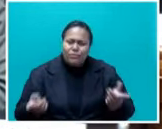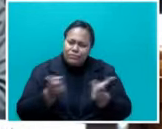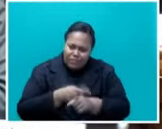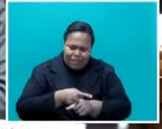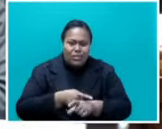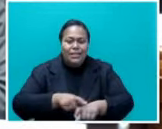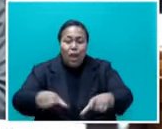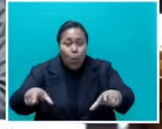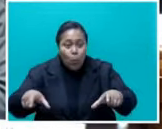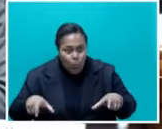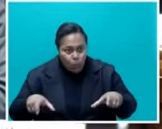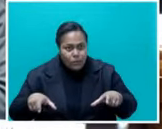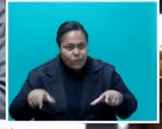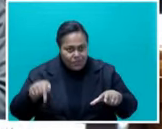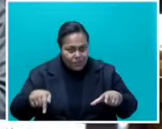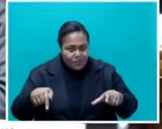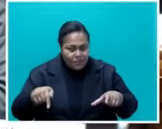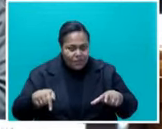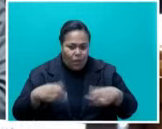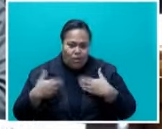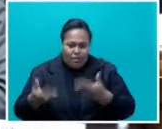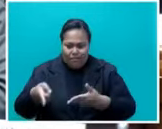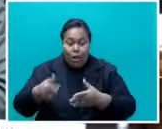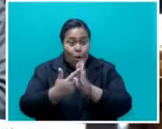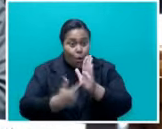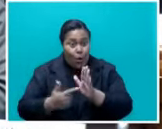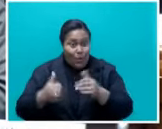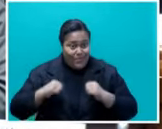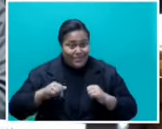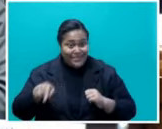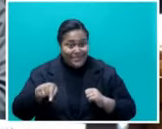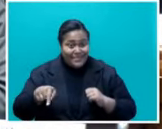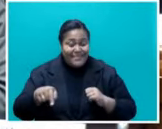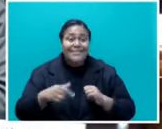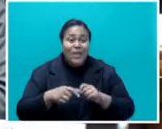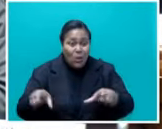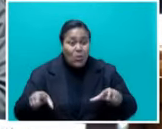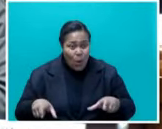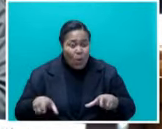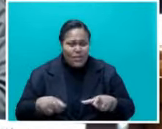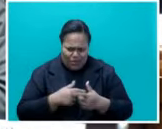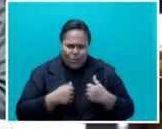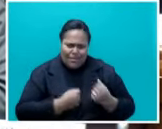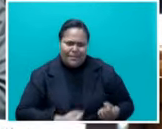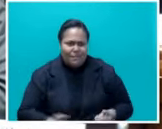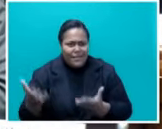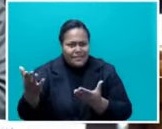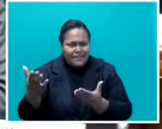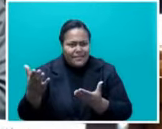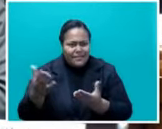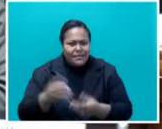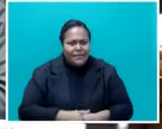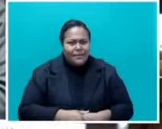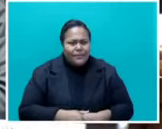Returns, given the law, given the submissions that we are on record on saying was not actually full